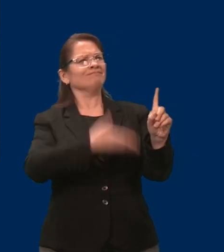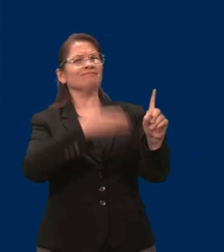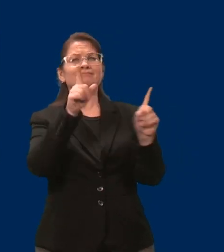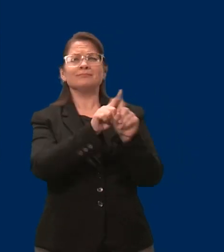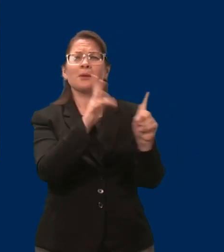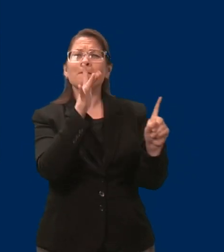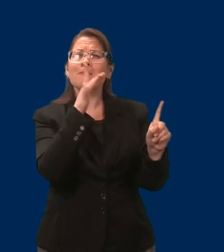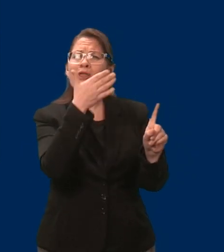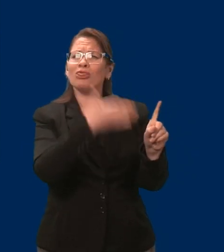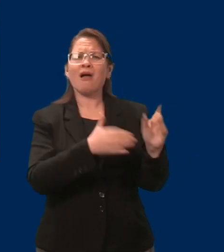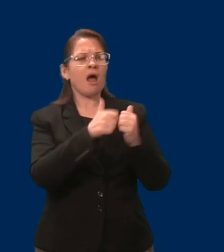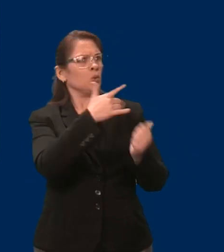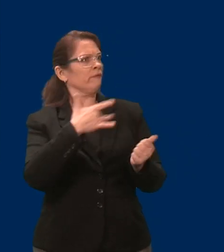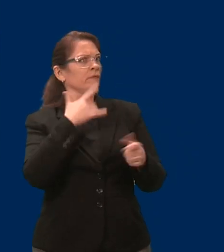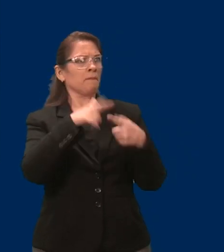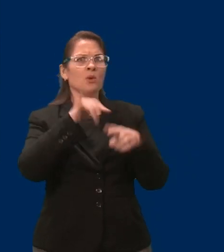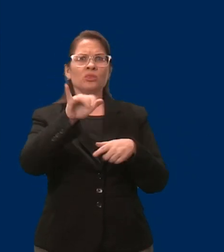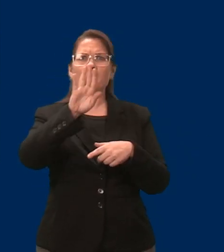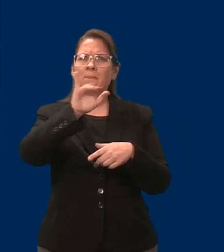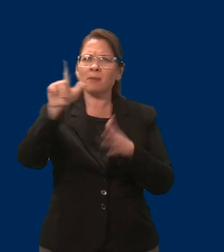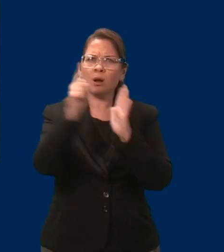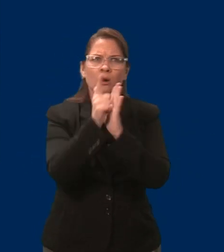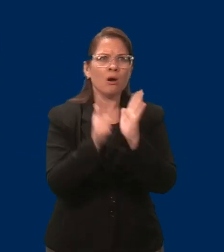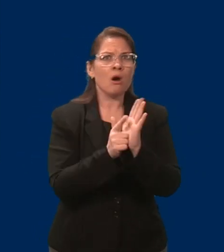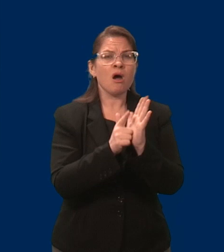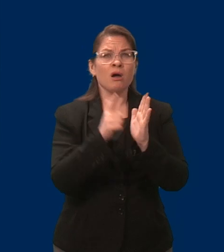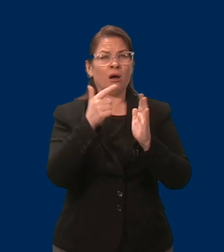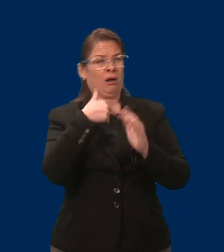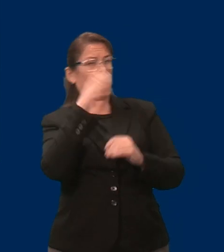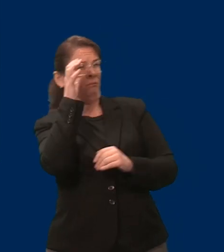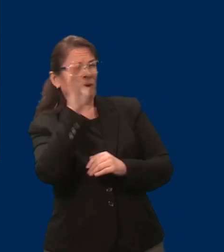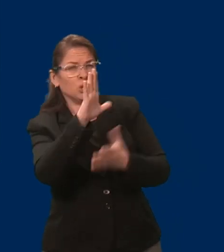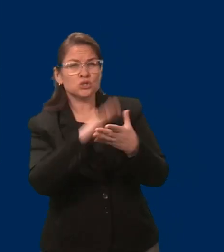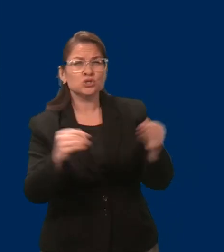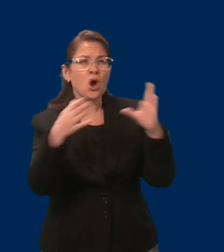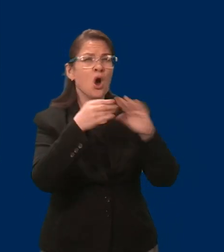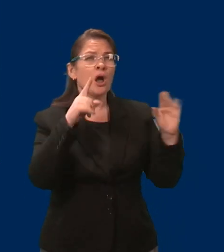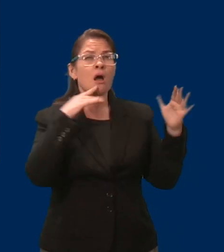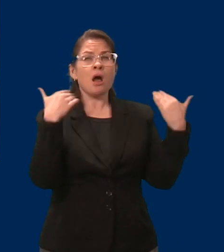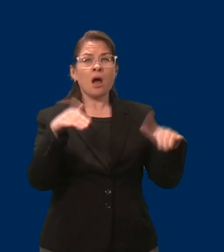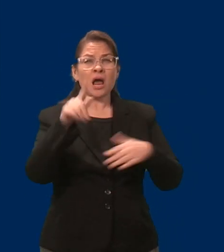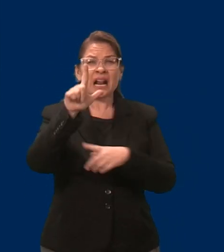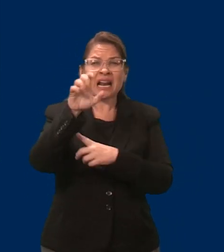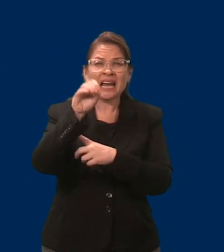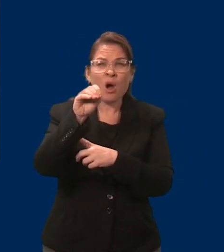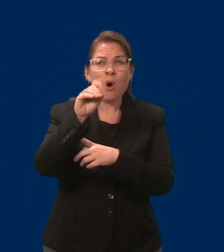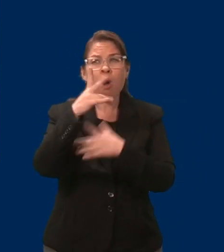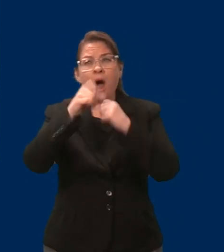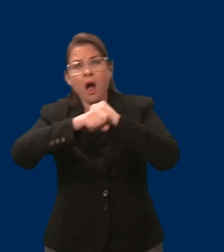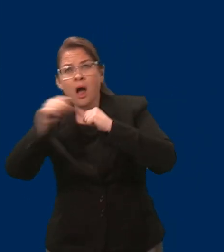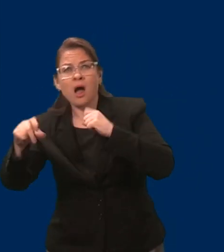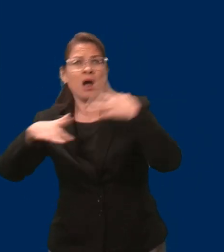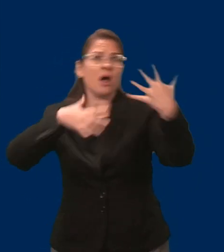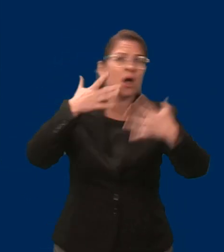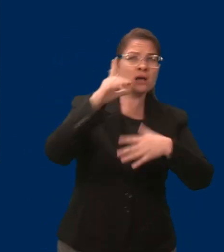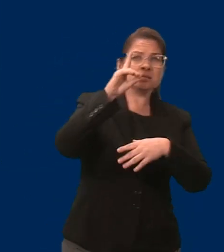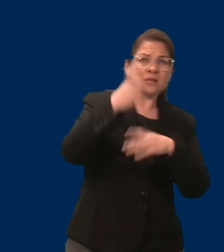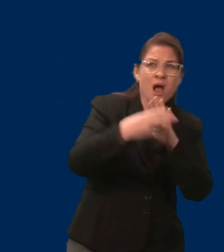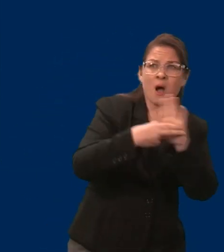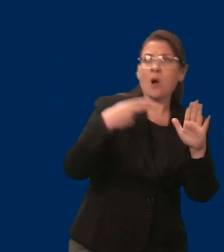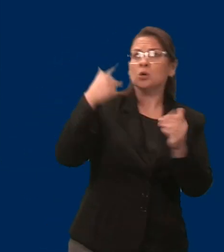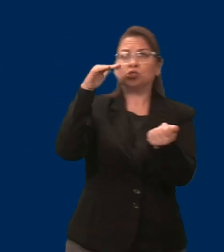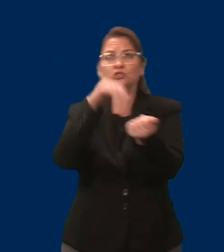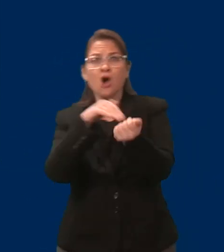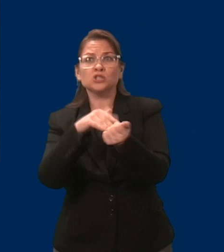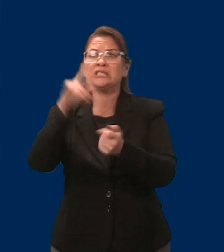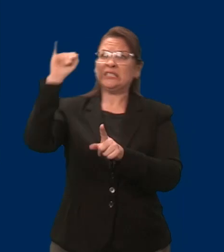and all of the difficulty you went through with getting Leo to be able to be diagnosed and a specialist, what would it have